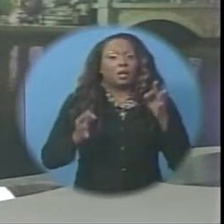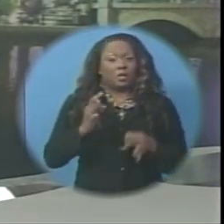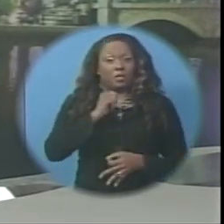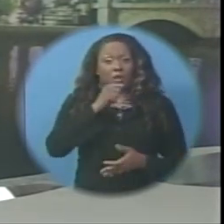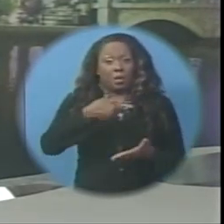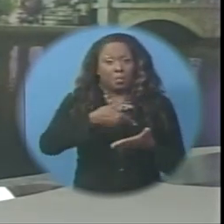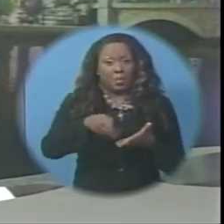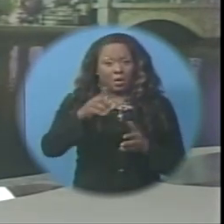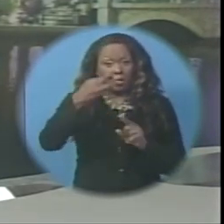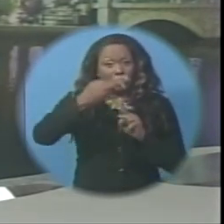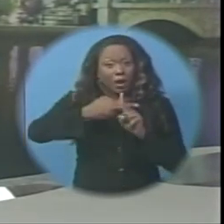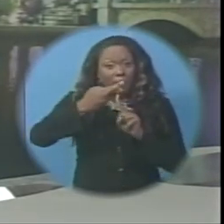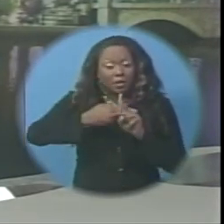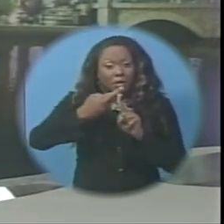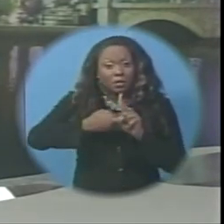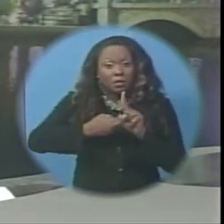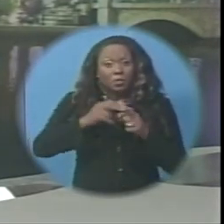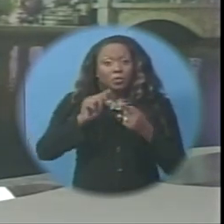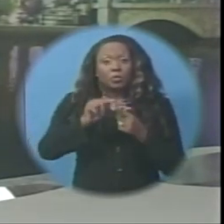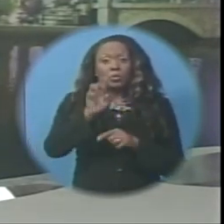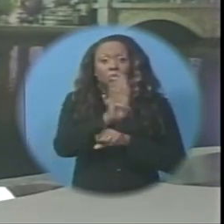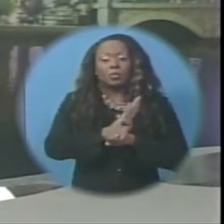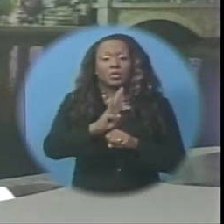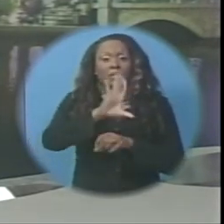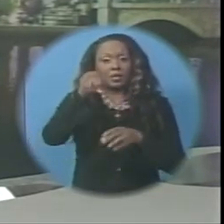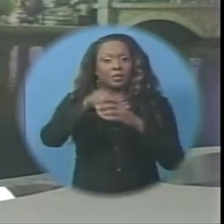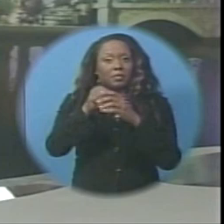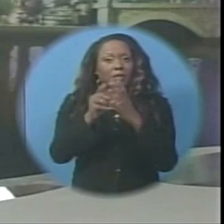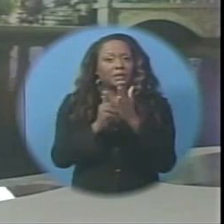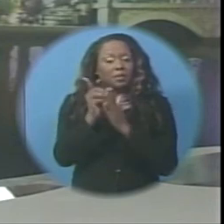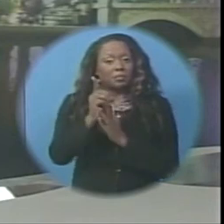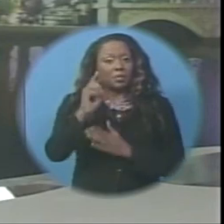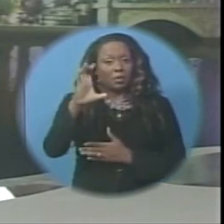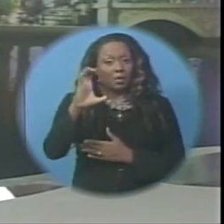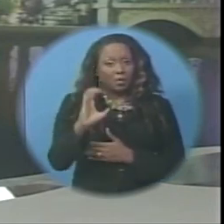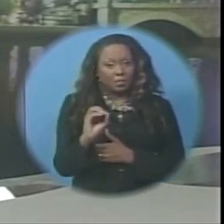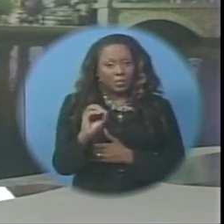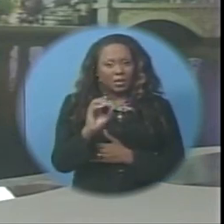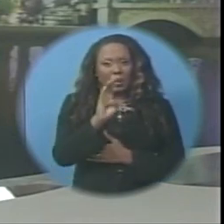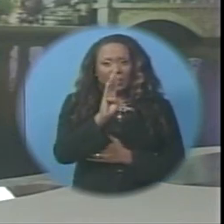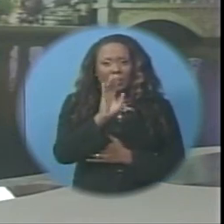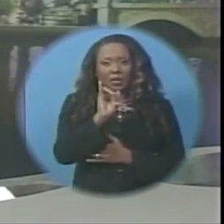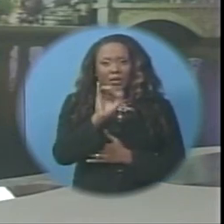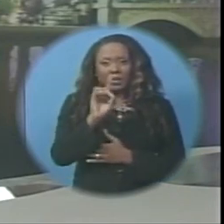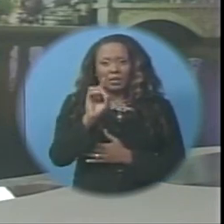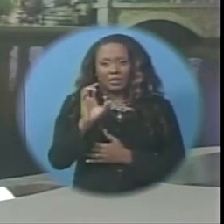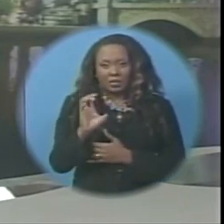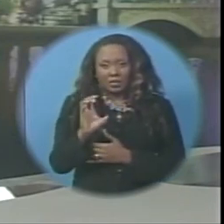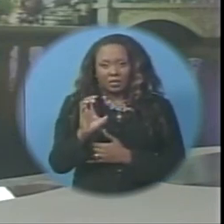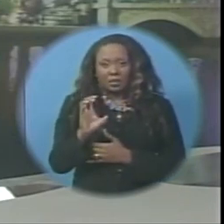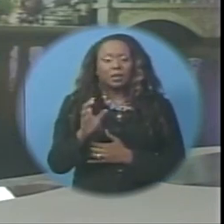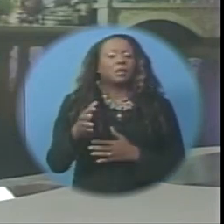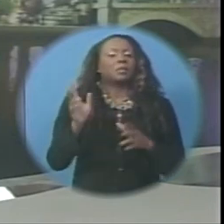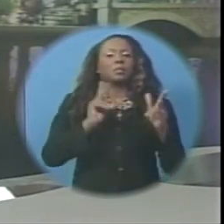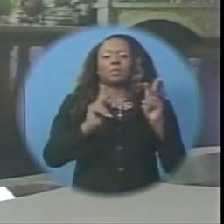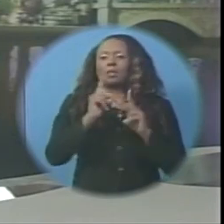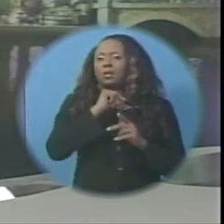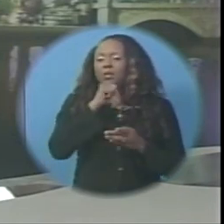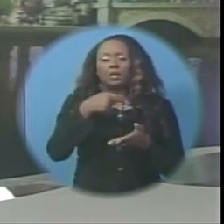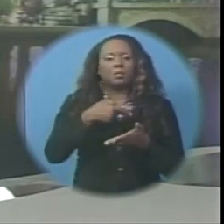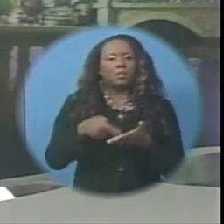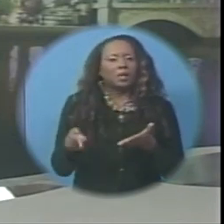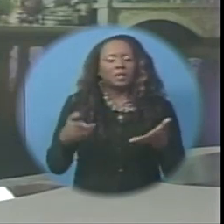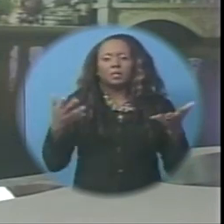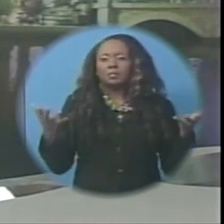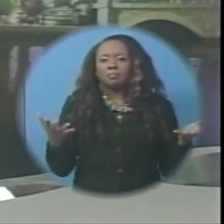of businesses failing to pay their rent to the Barbados Investment Development Corporation is having a domino effect in the local business